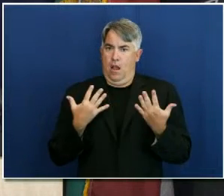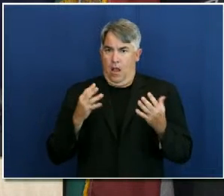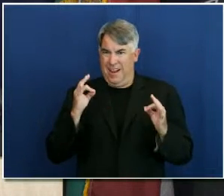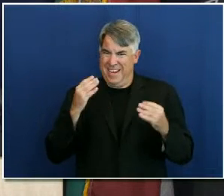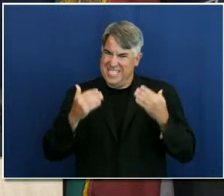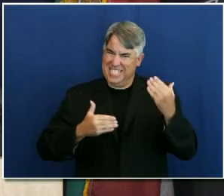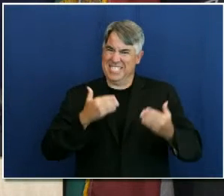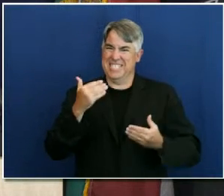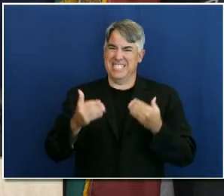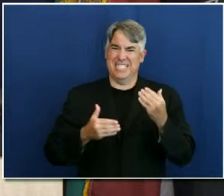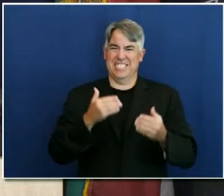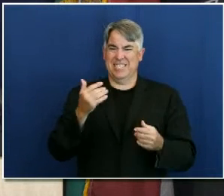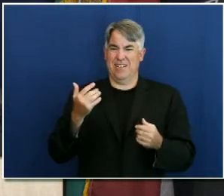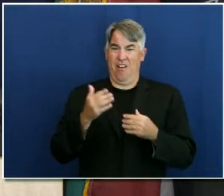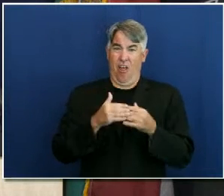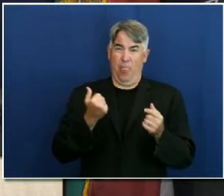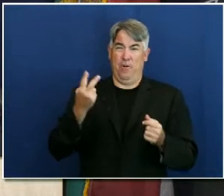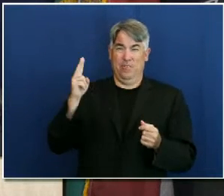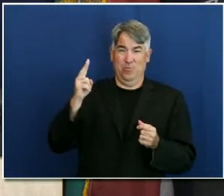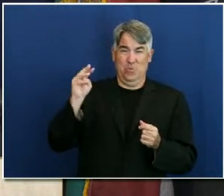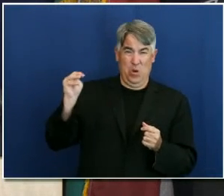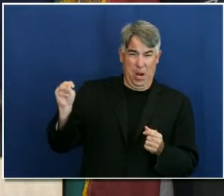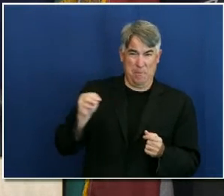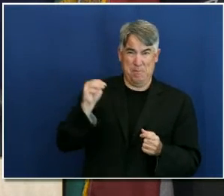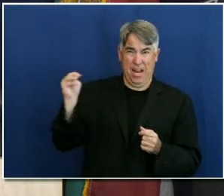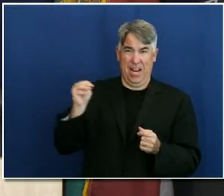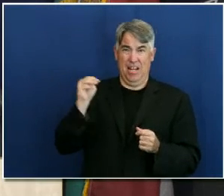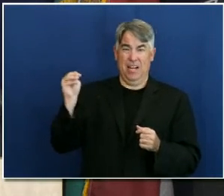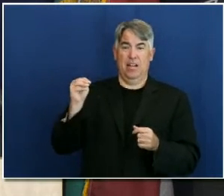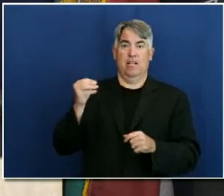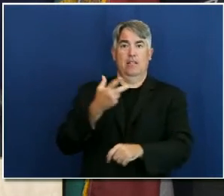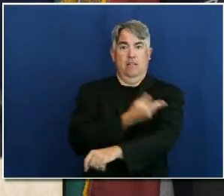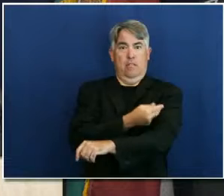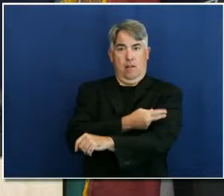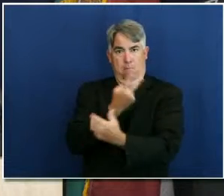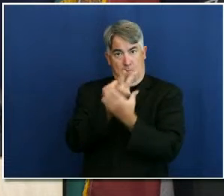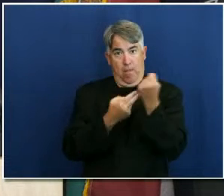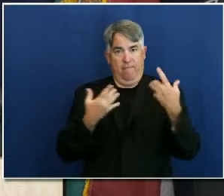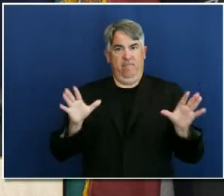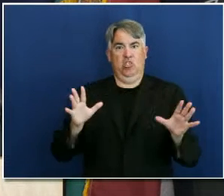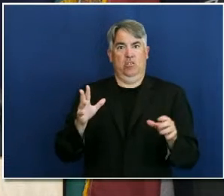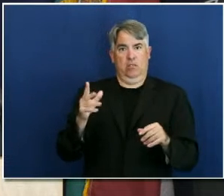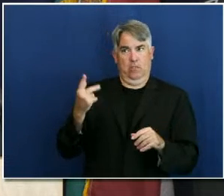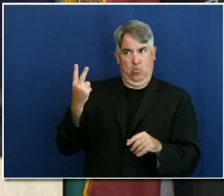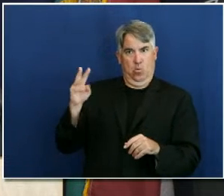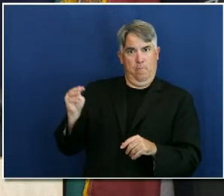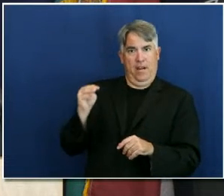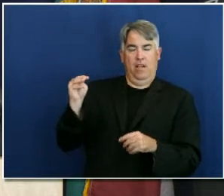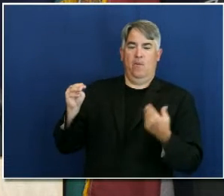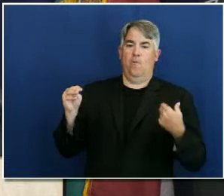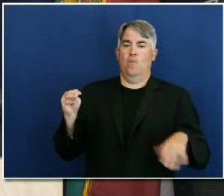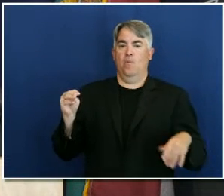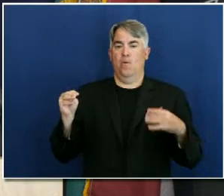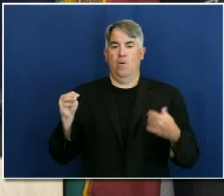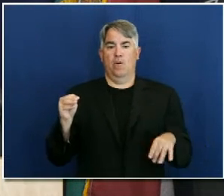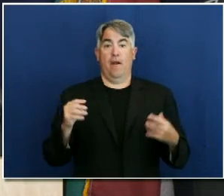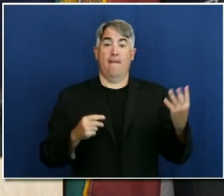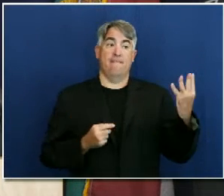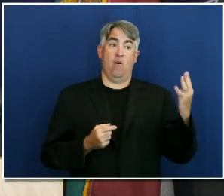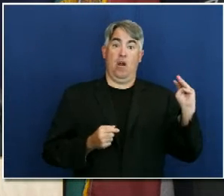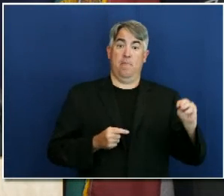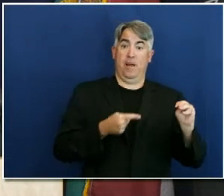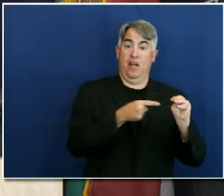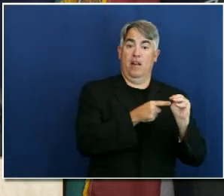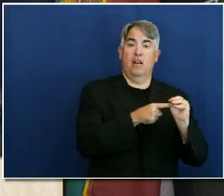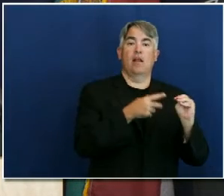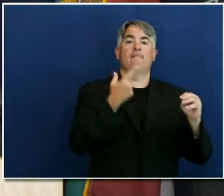fully vaccinated and approach almost 4 million doses total having been given throughout the county. And our efforts